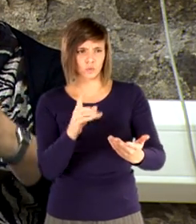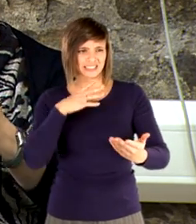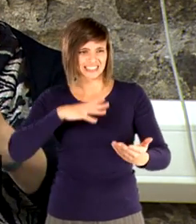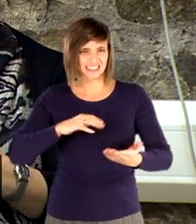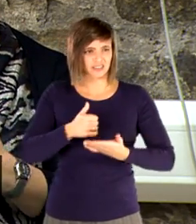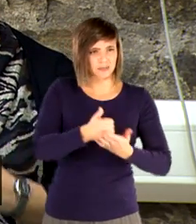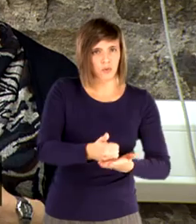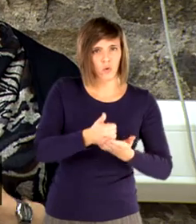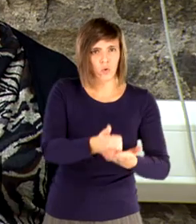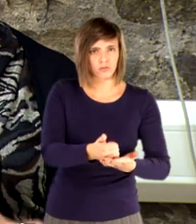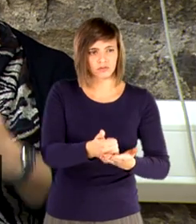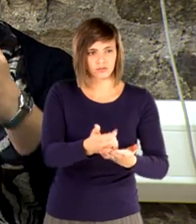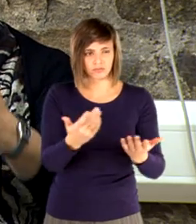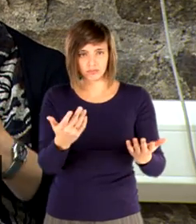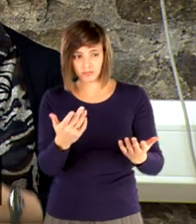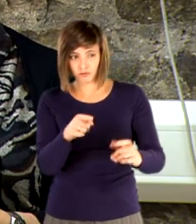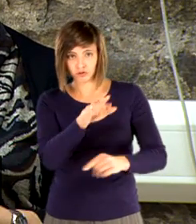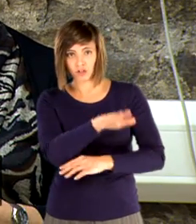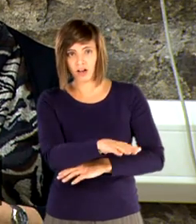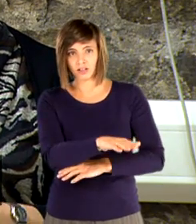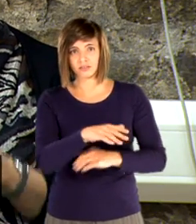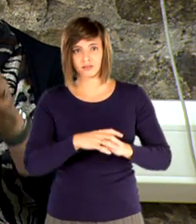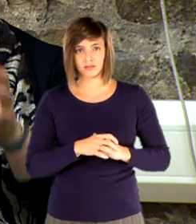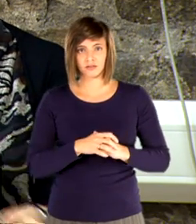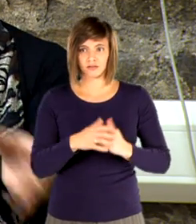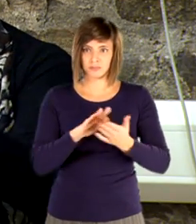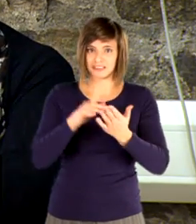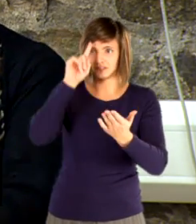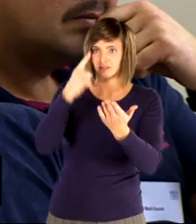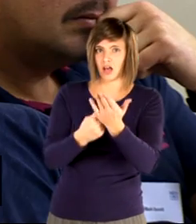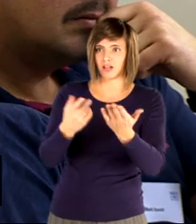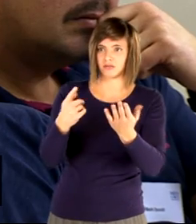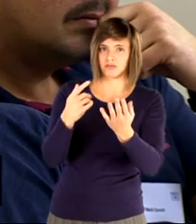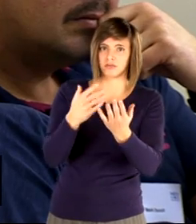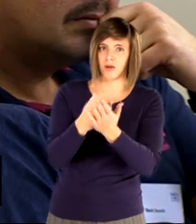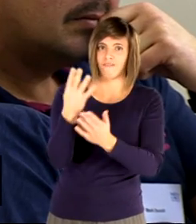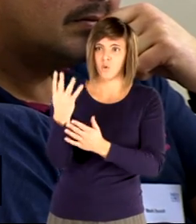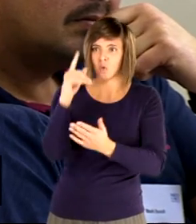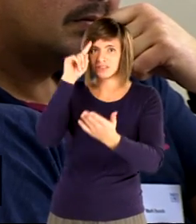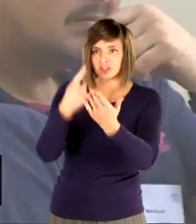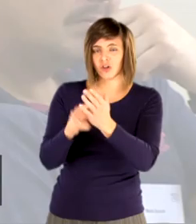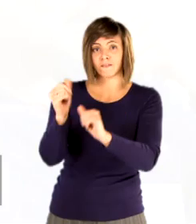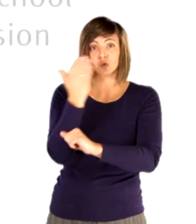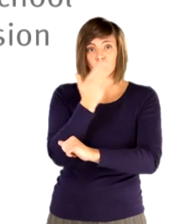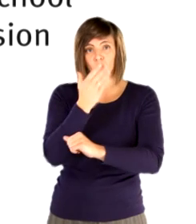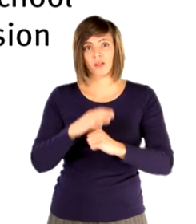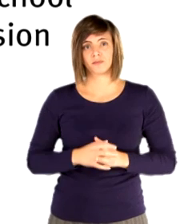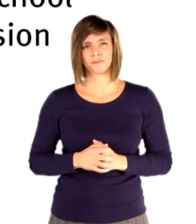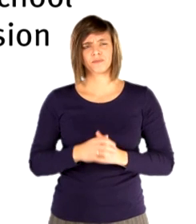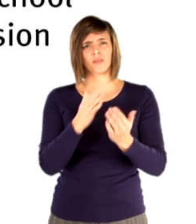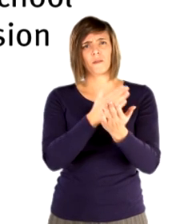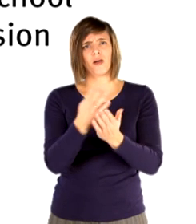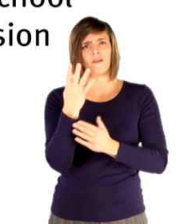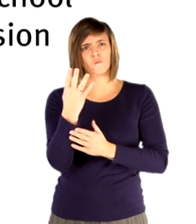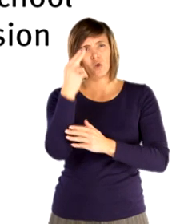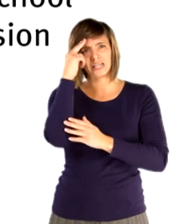things that your child has to have in place, the provision, is what decides which school your child can eventually go to. Part